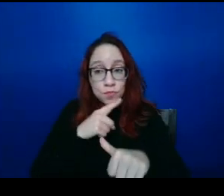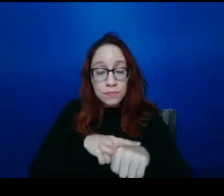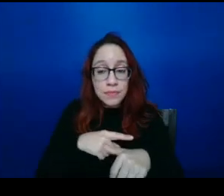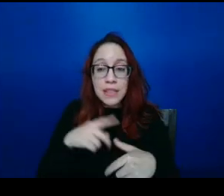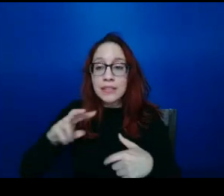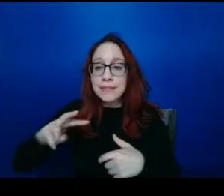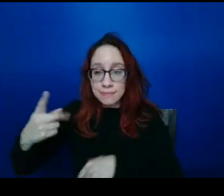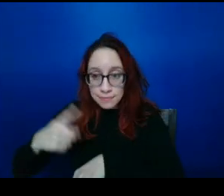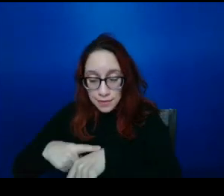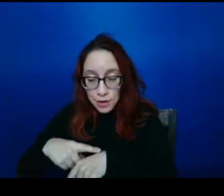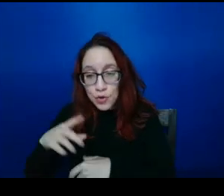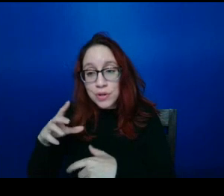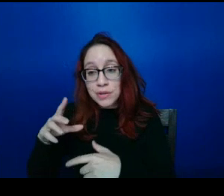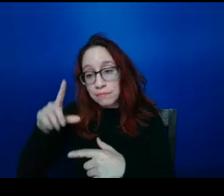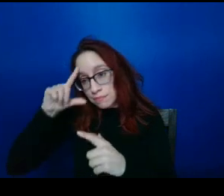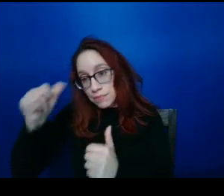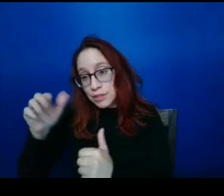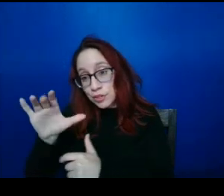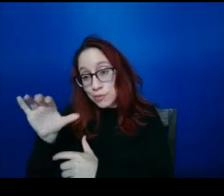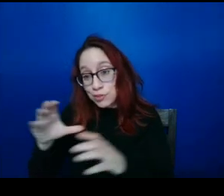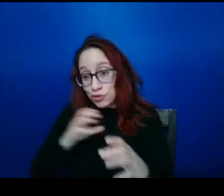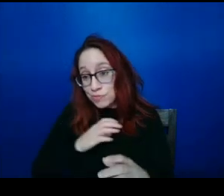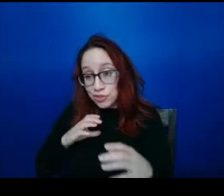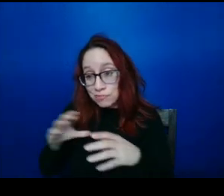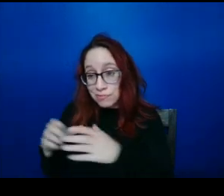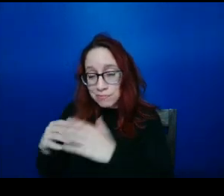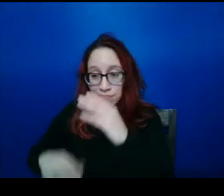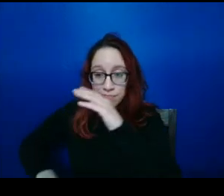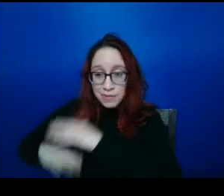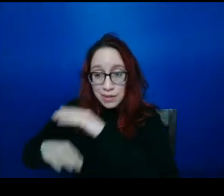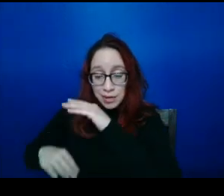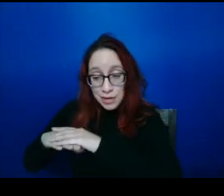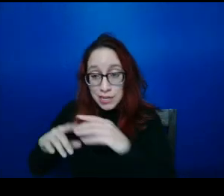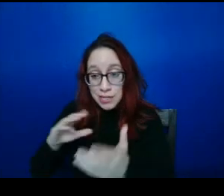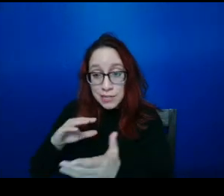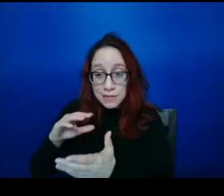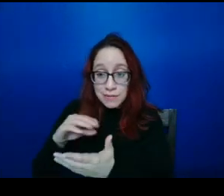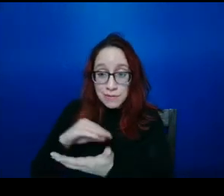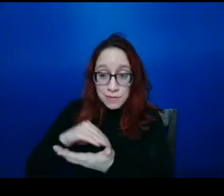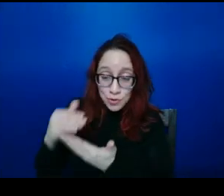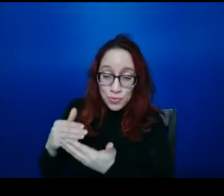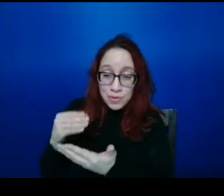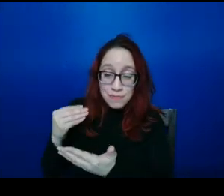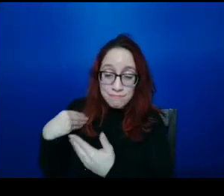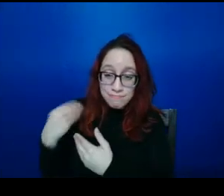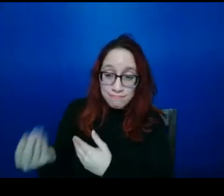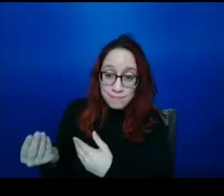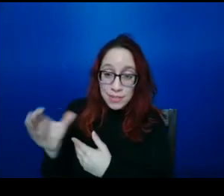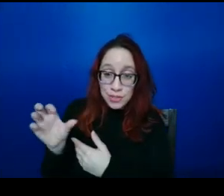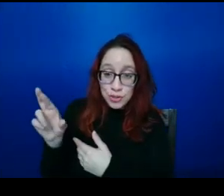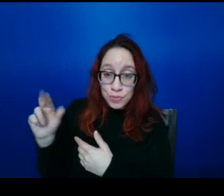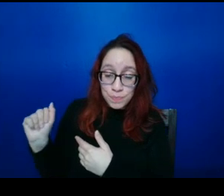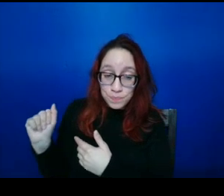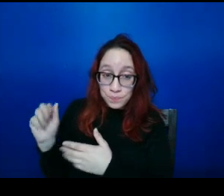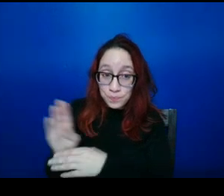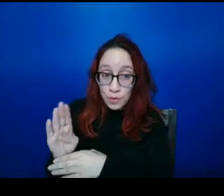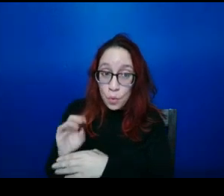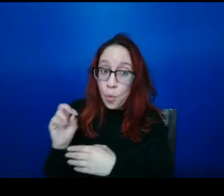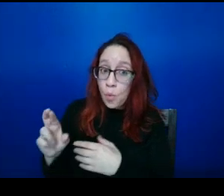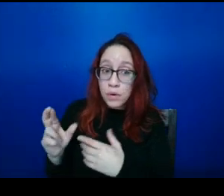two, it's up to the commission if you want to cap the actual dollar amount of funding we can issue to CRA businesses,